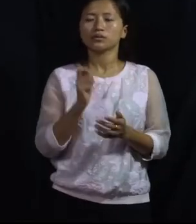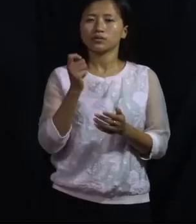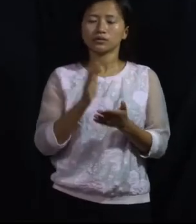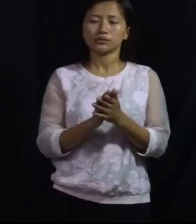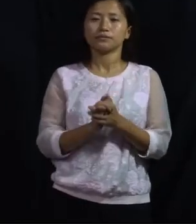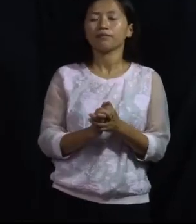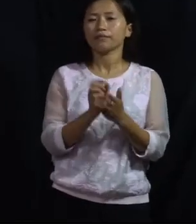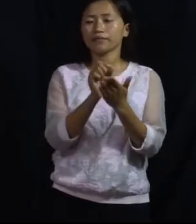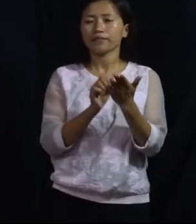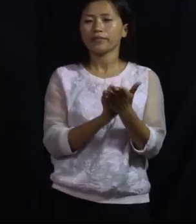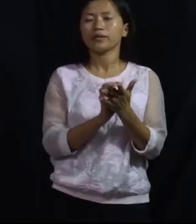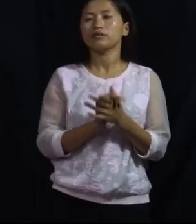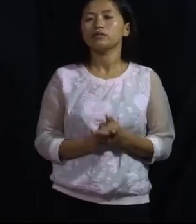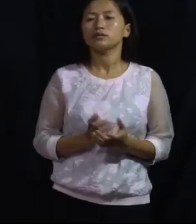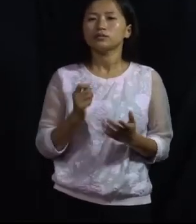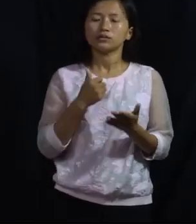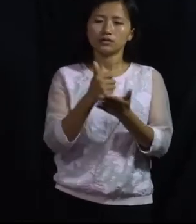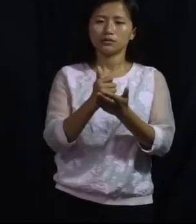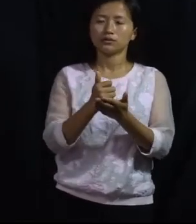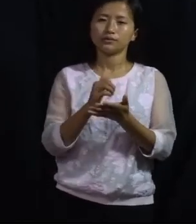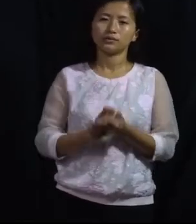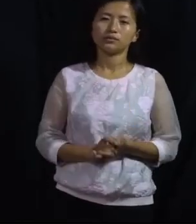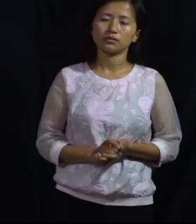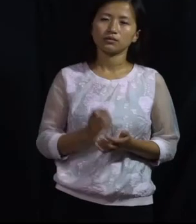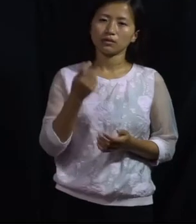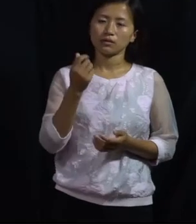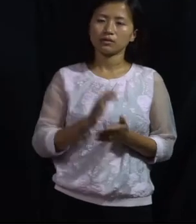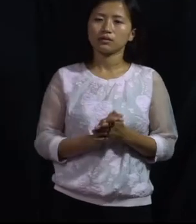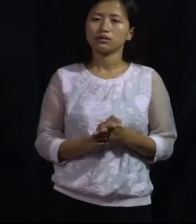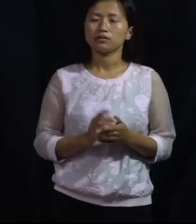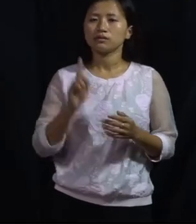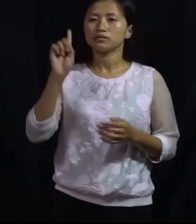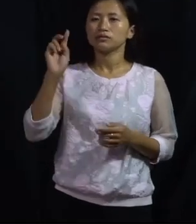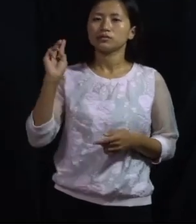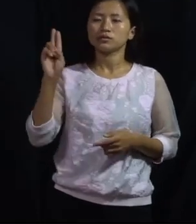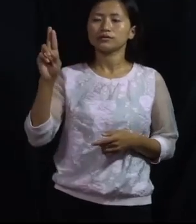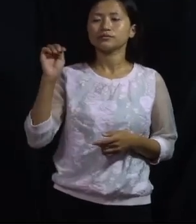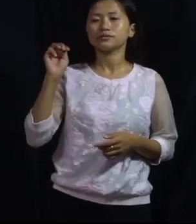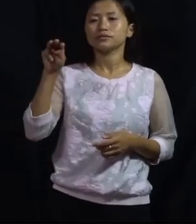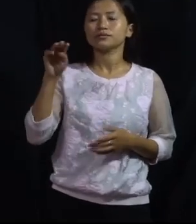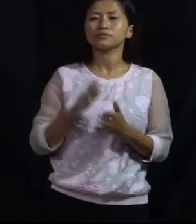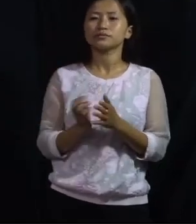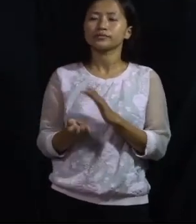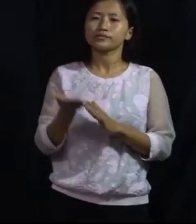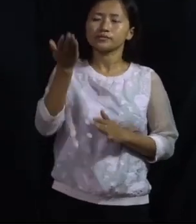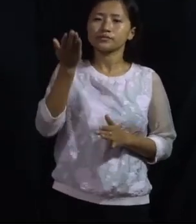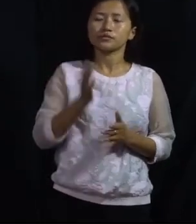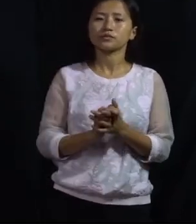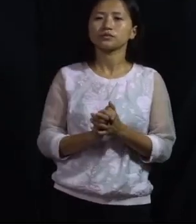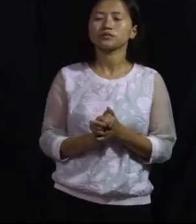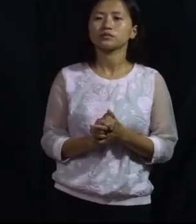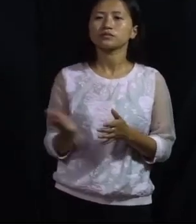notes. Actually the cash in bank as per the old balance sheet is 12,000, but it has been increased with